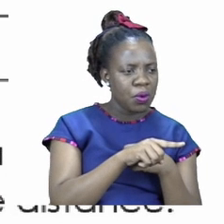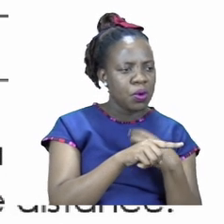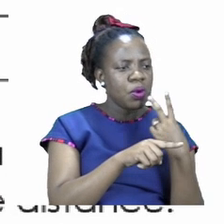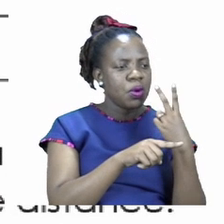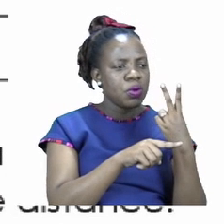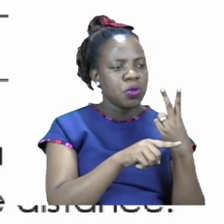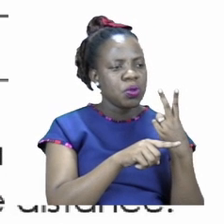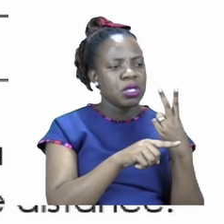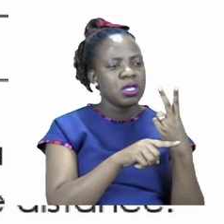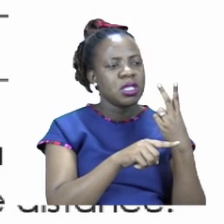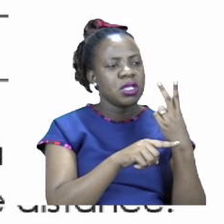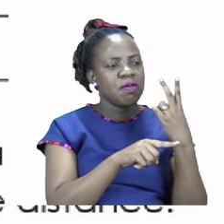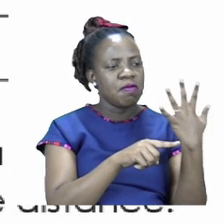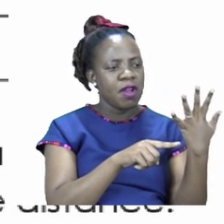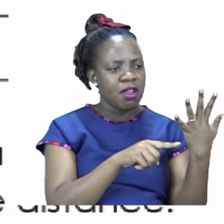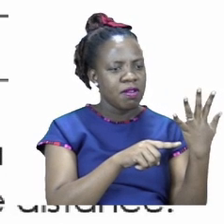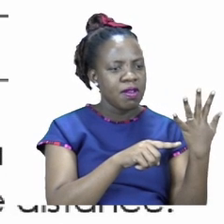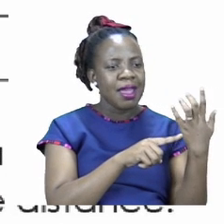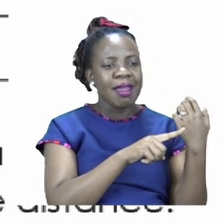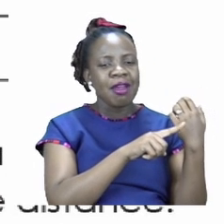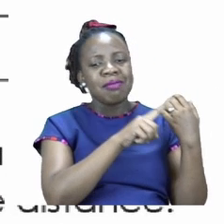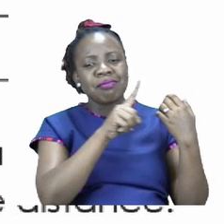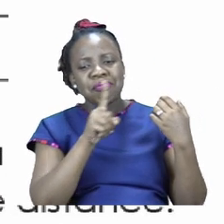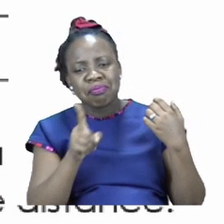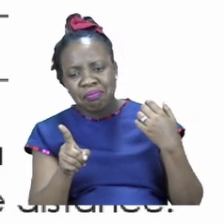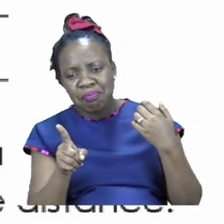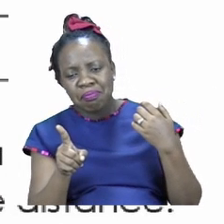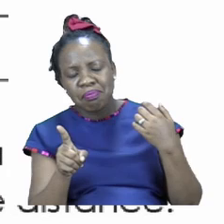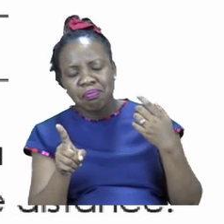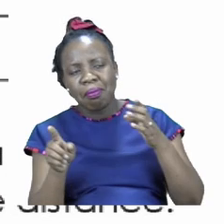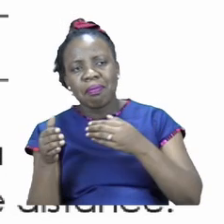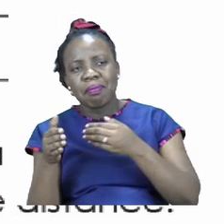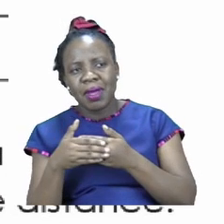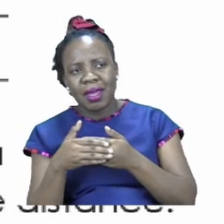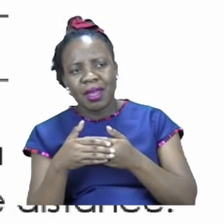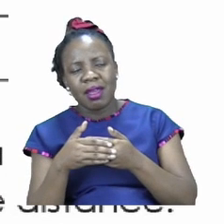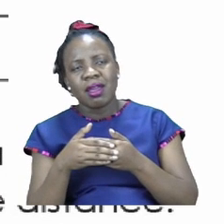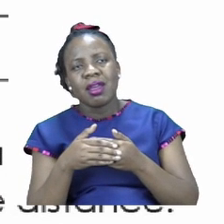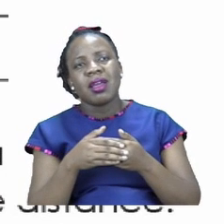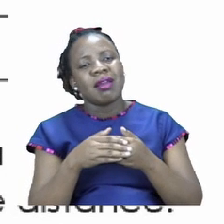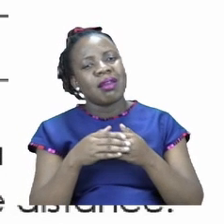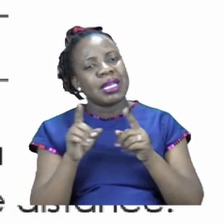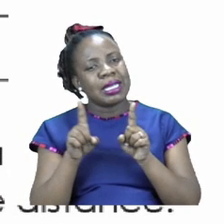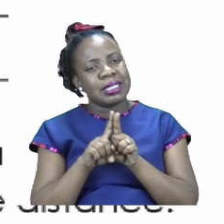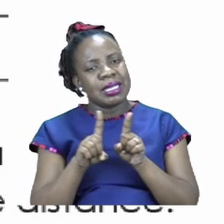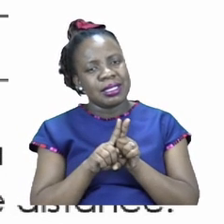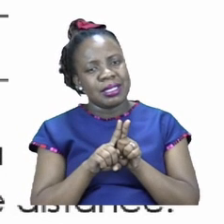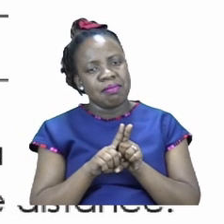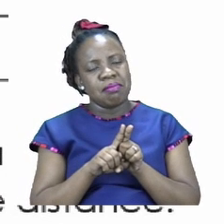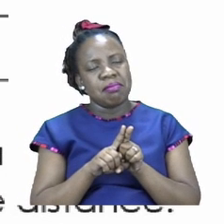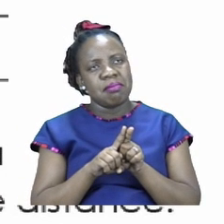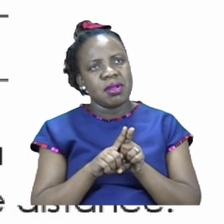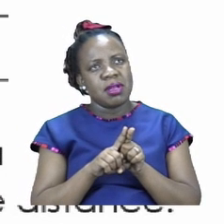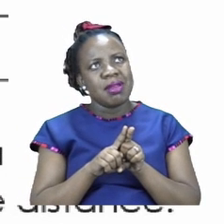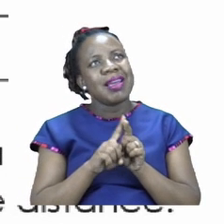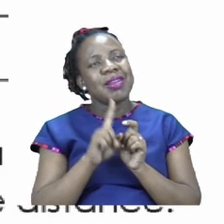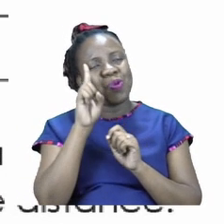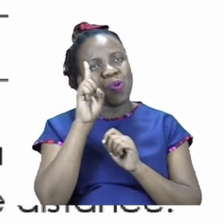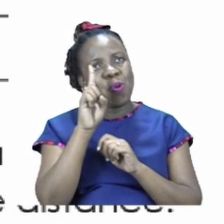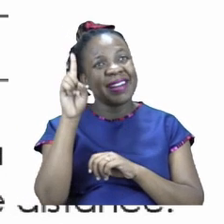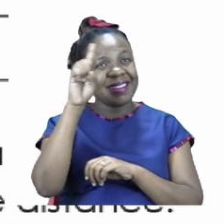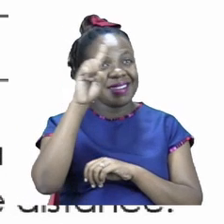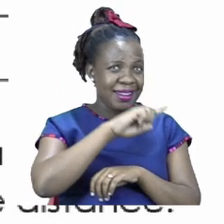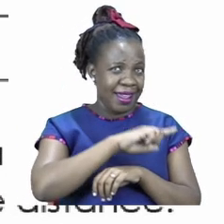she travels the same distance. So in one whole day, going and